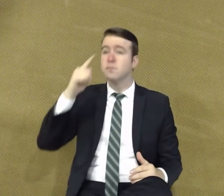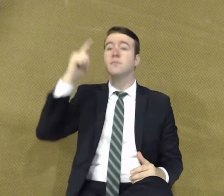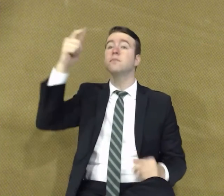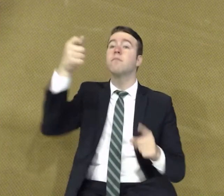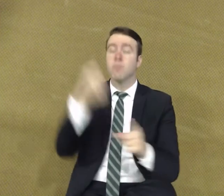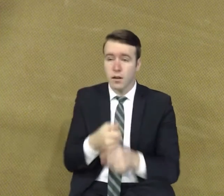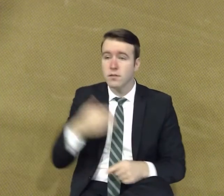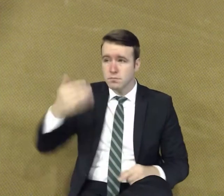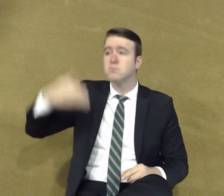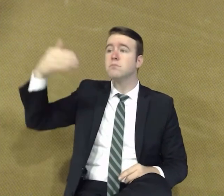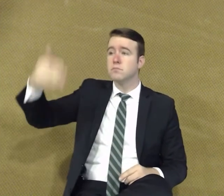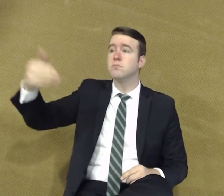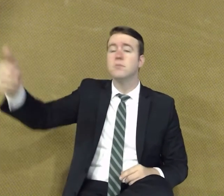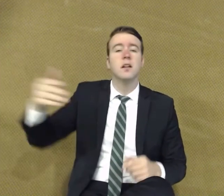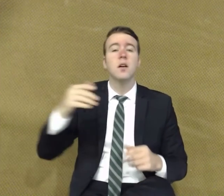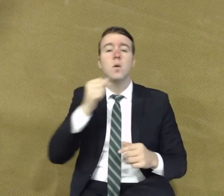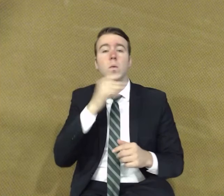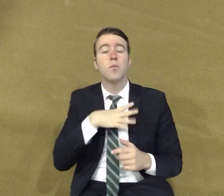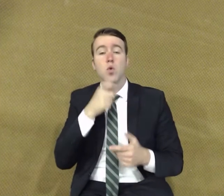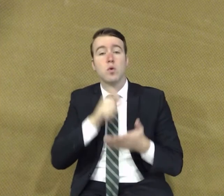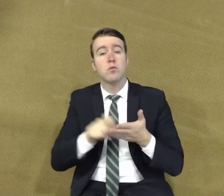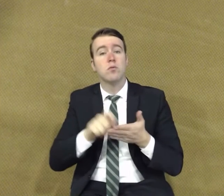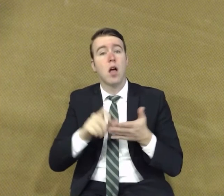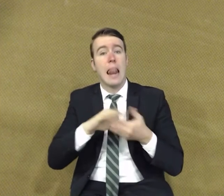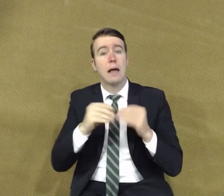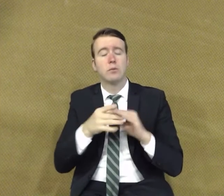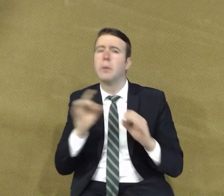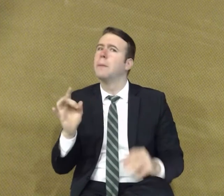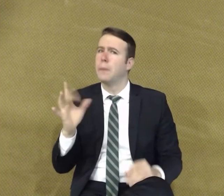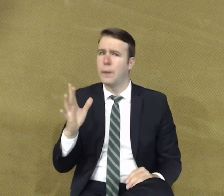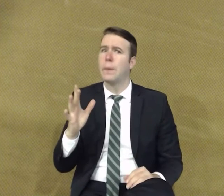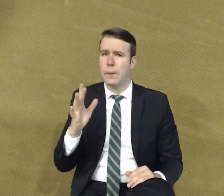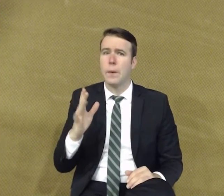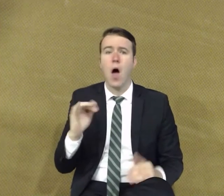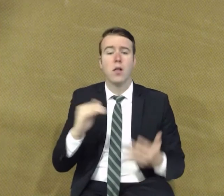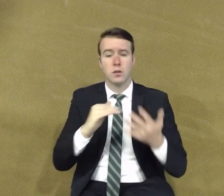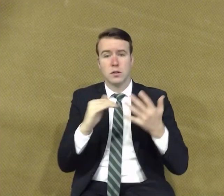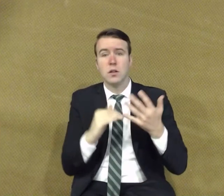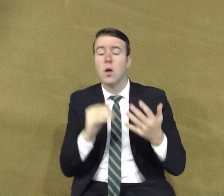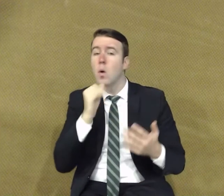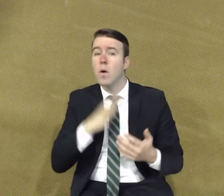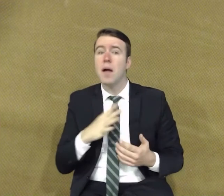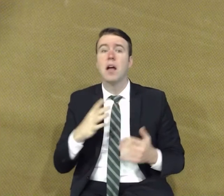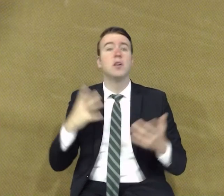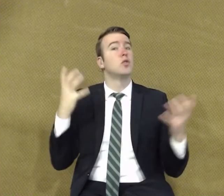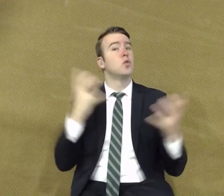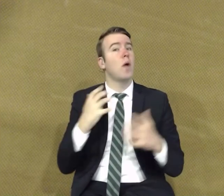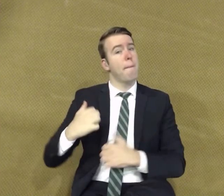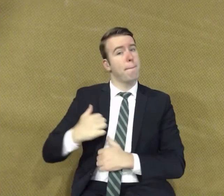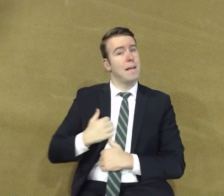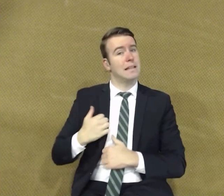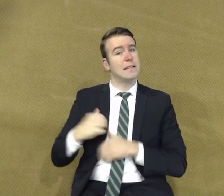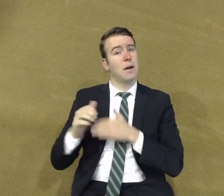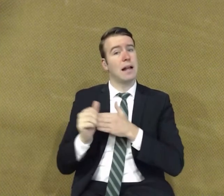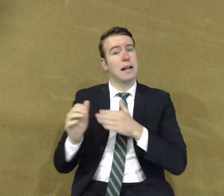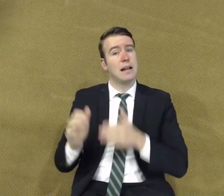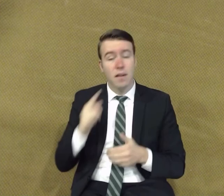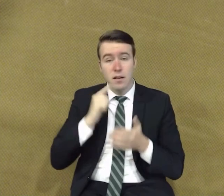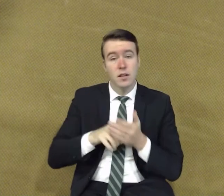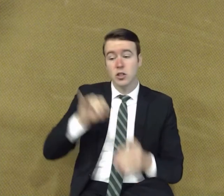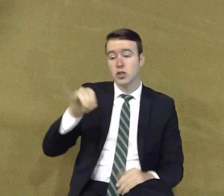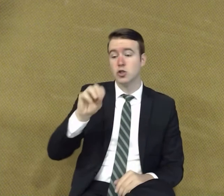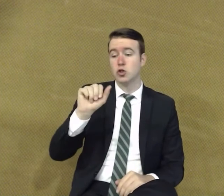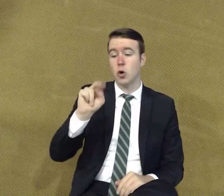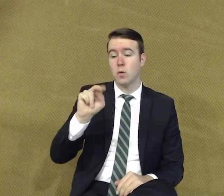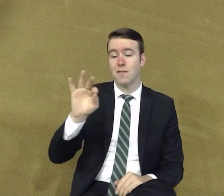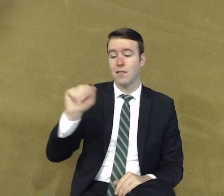written great literature also. There were included women who were great military leaders who saved their countries. Joan of